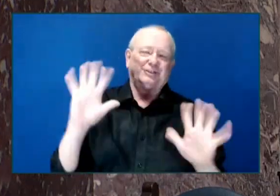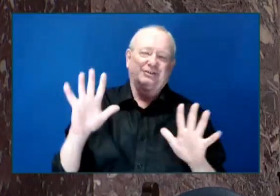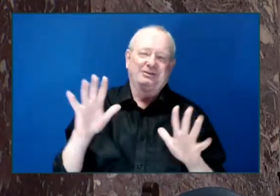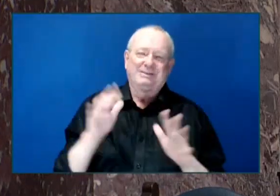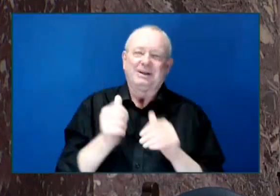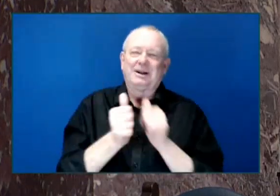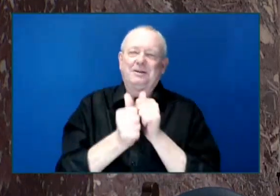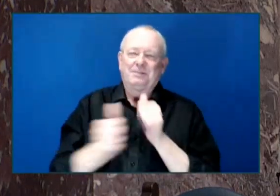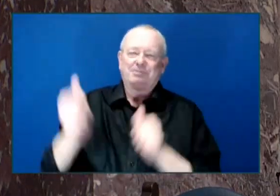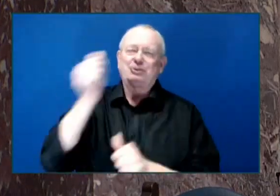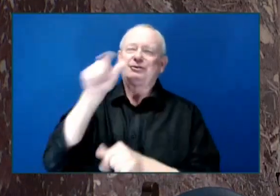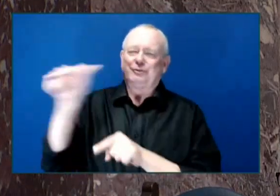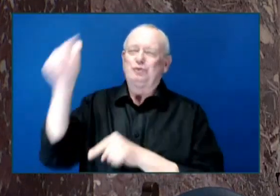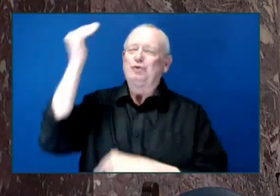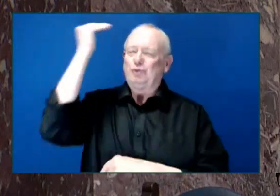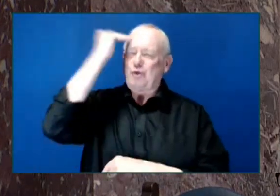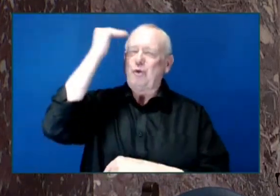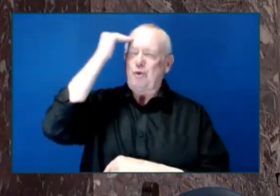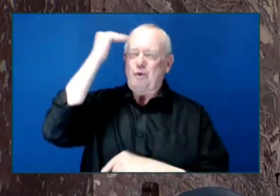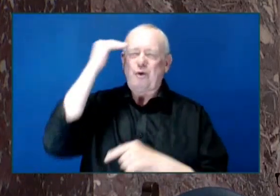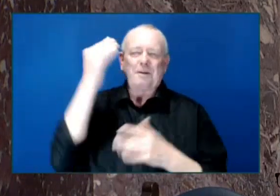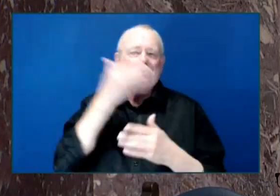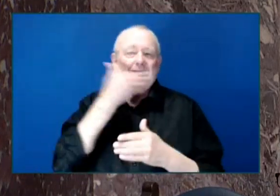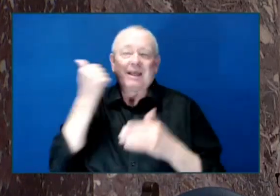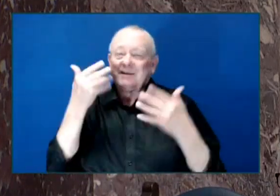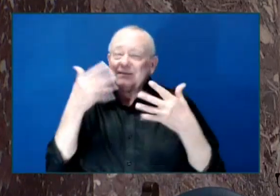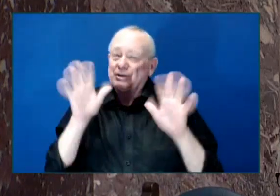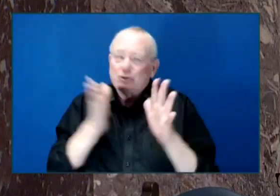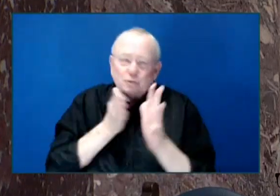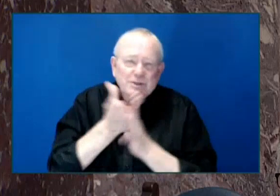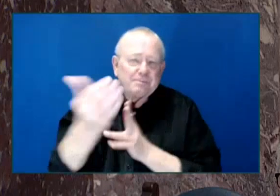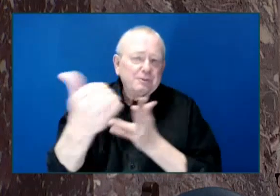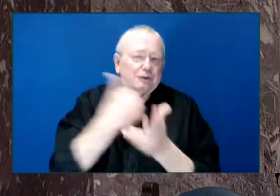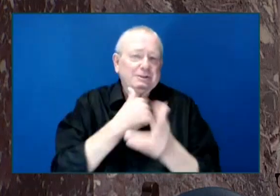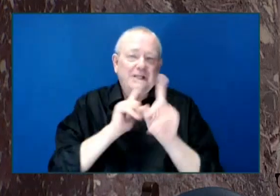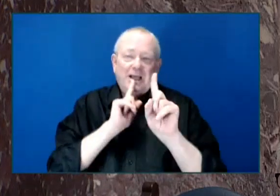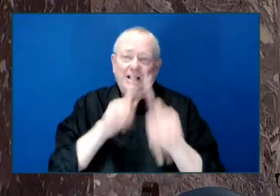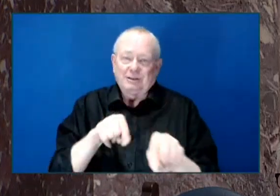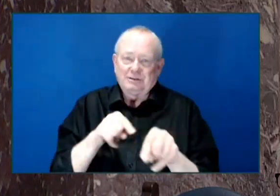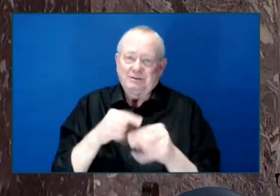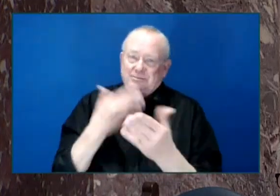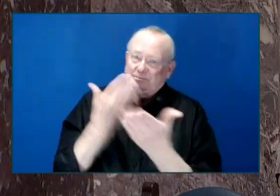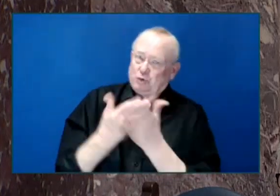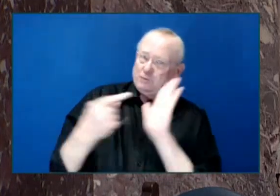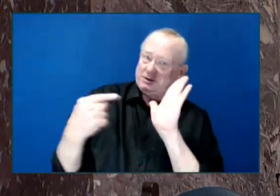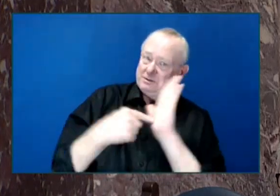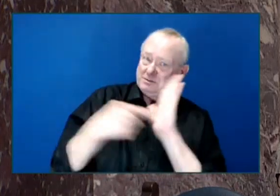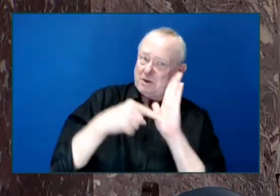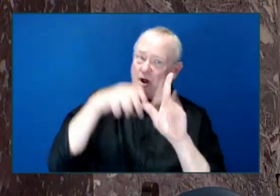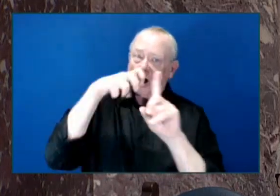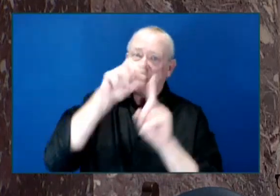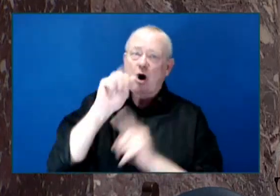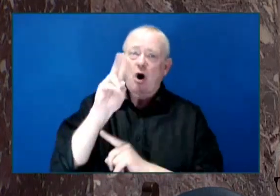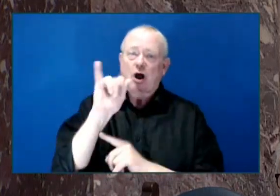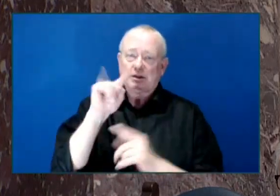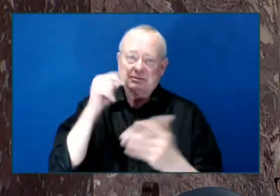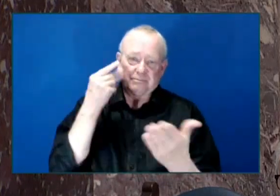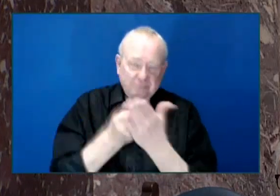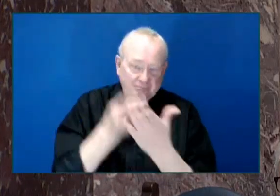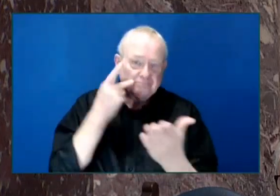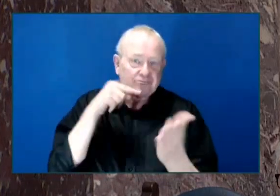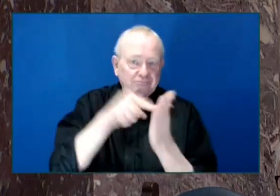and full questioning of the forensic audit of BC Housing, especially given he was the Housing Minister for the better part of 2